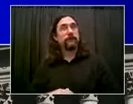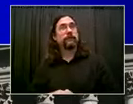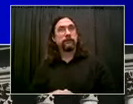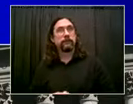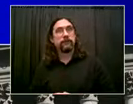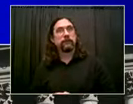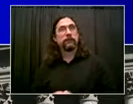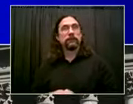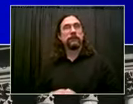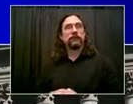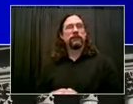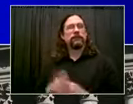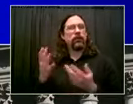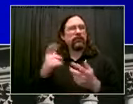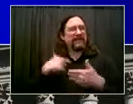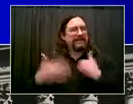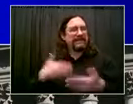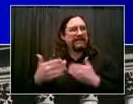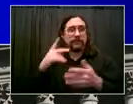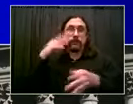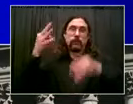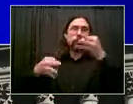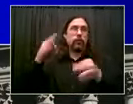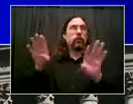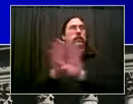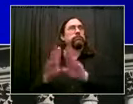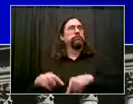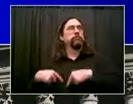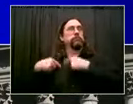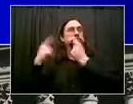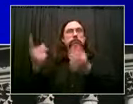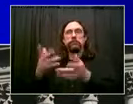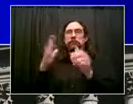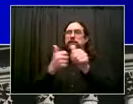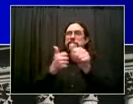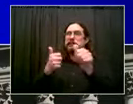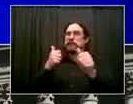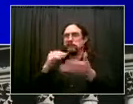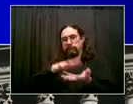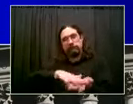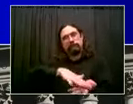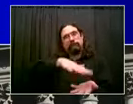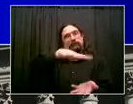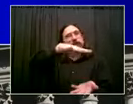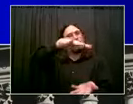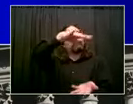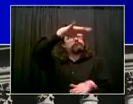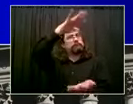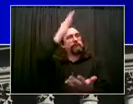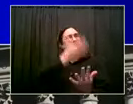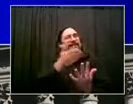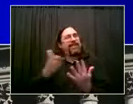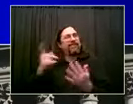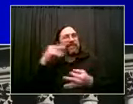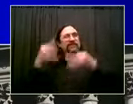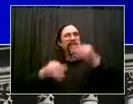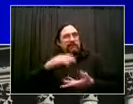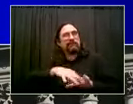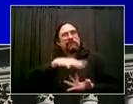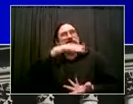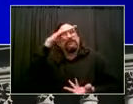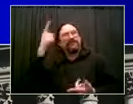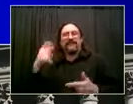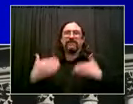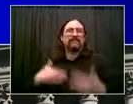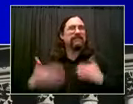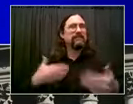a crucial piece of the equation. Now, we have seen some acts in the last